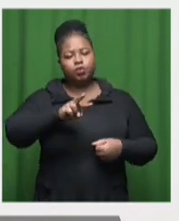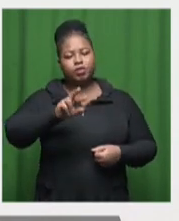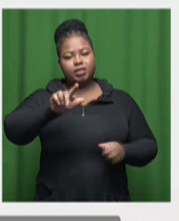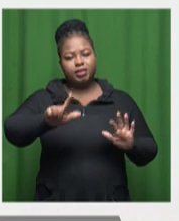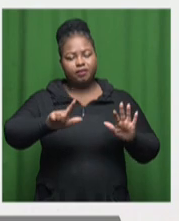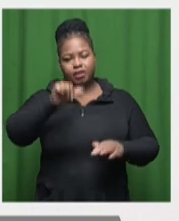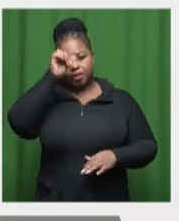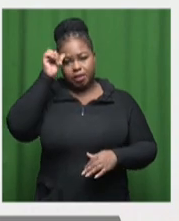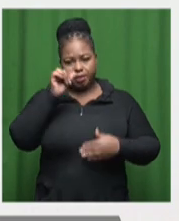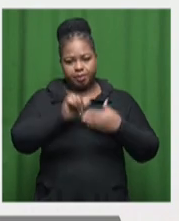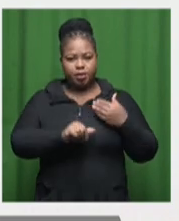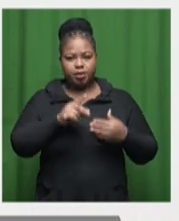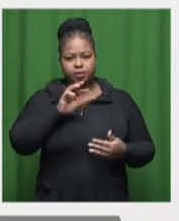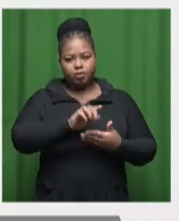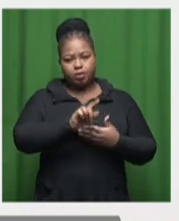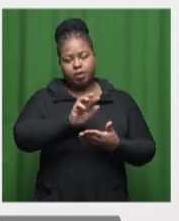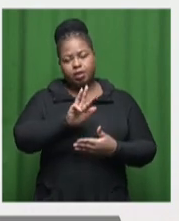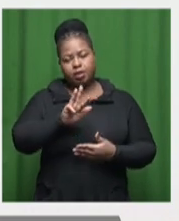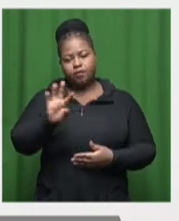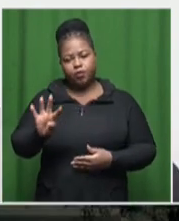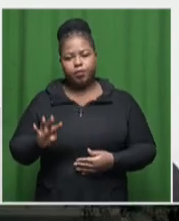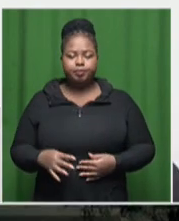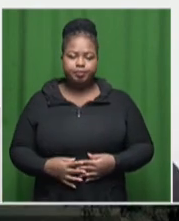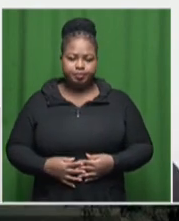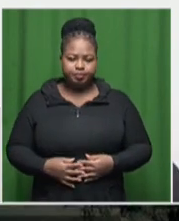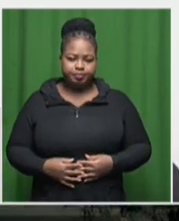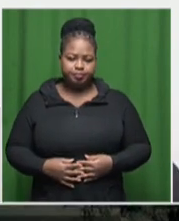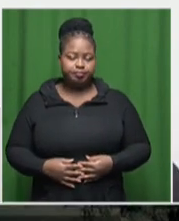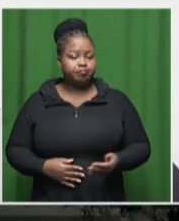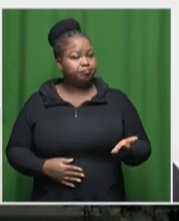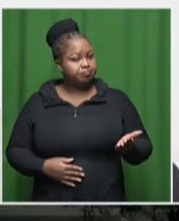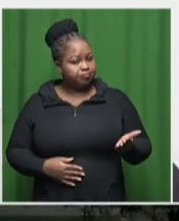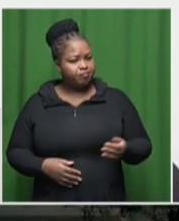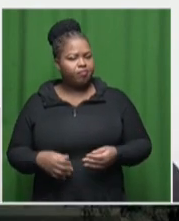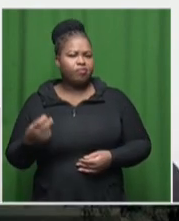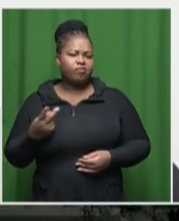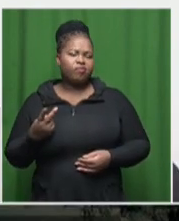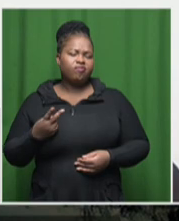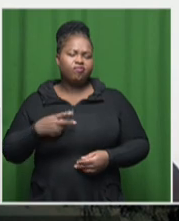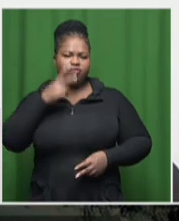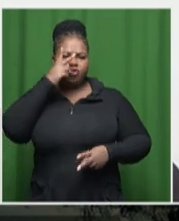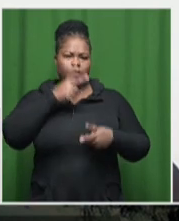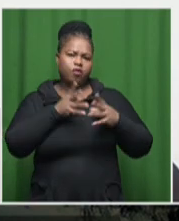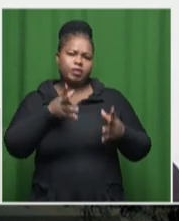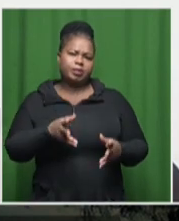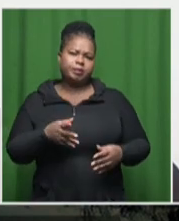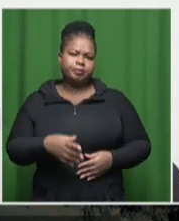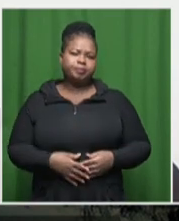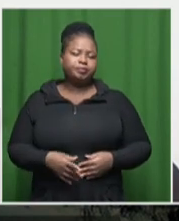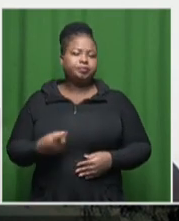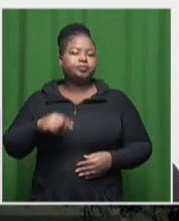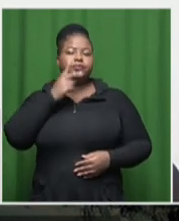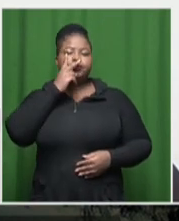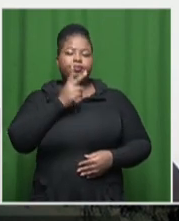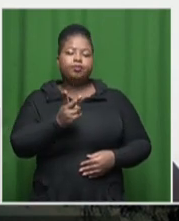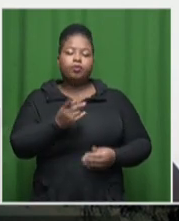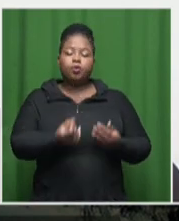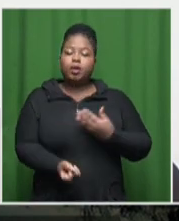April 1994. That being said, though, Prof, if we look at what happened